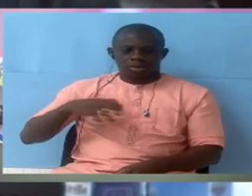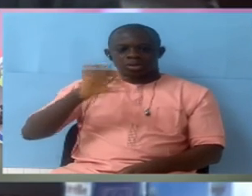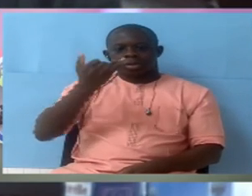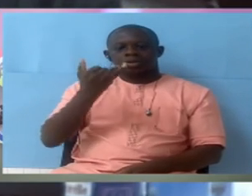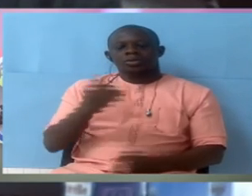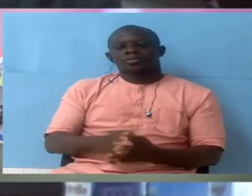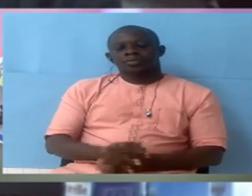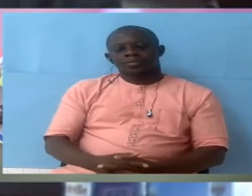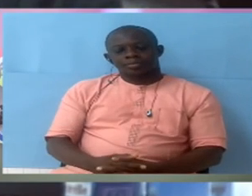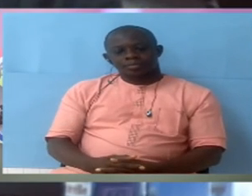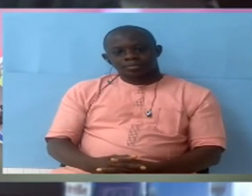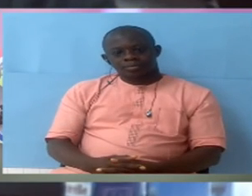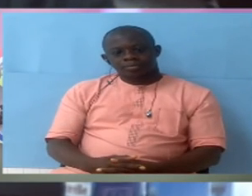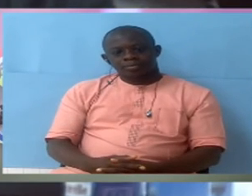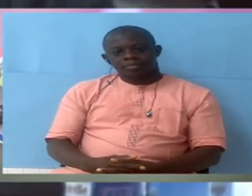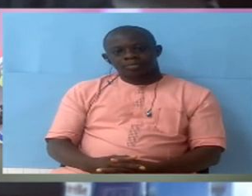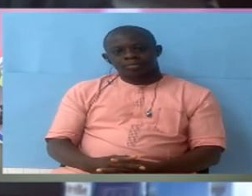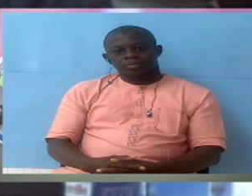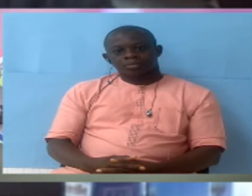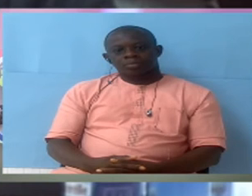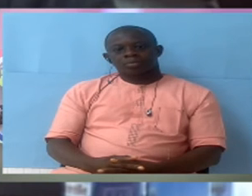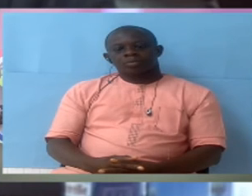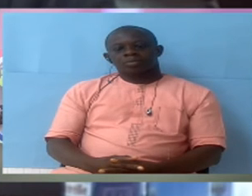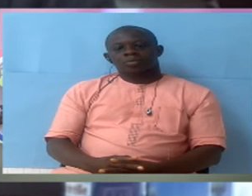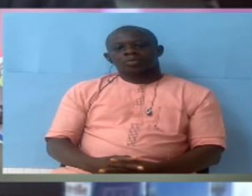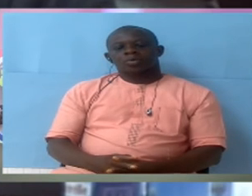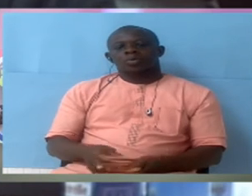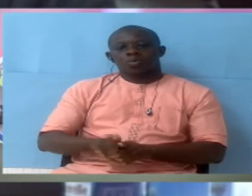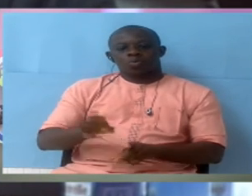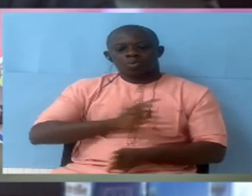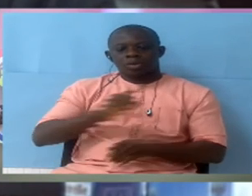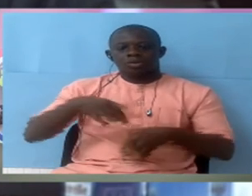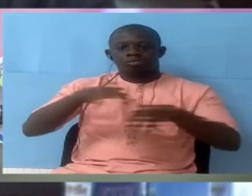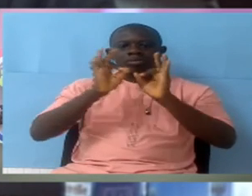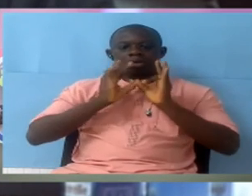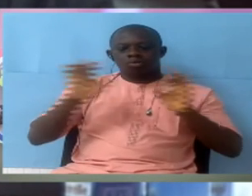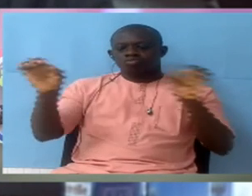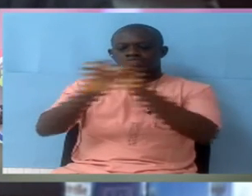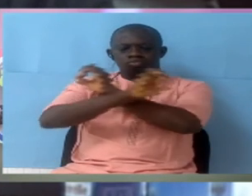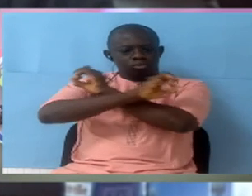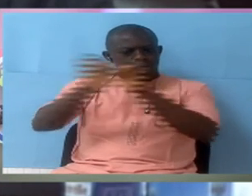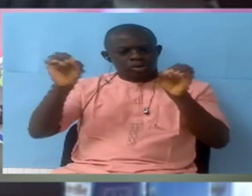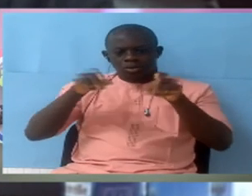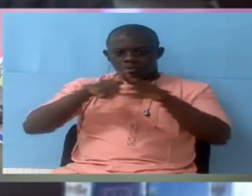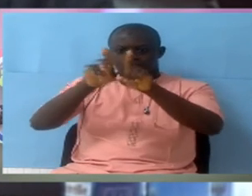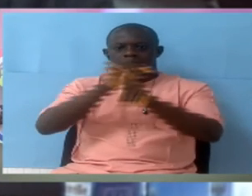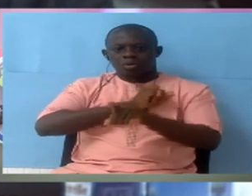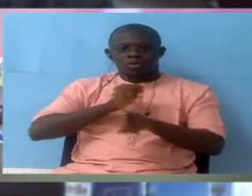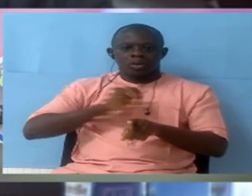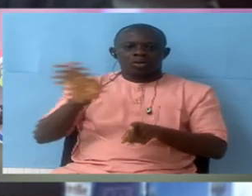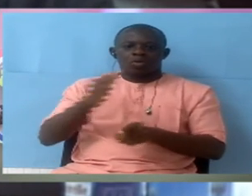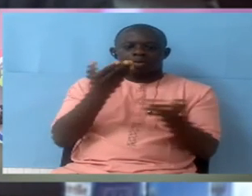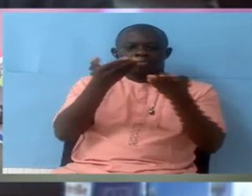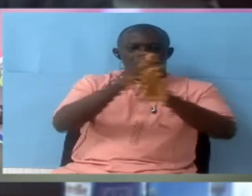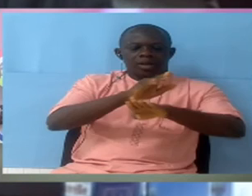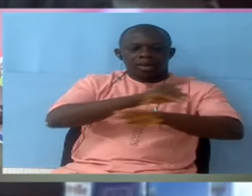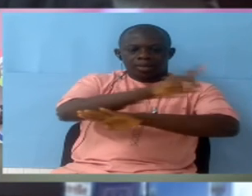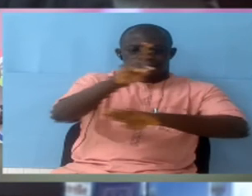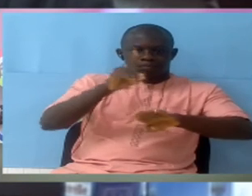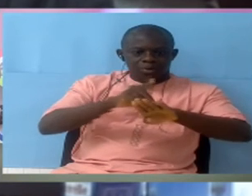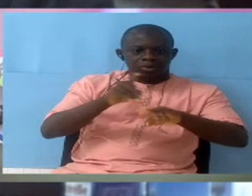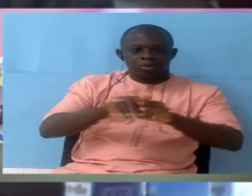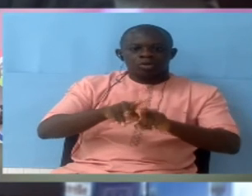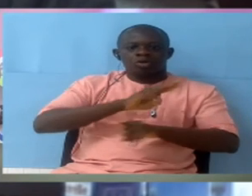Anyway, we would take nothing with us, Emma, to the grave. Not